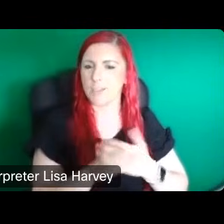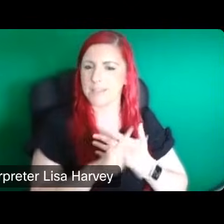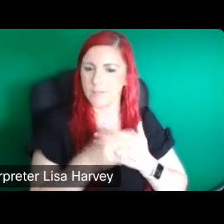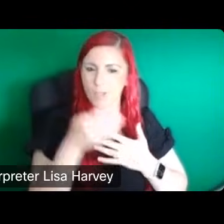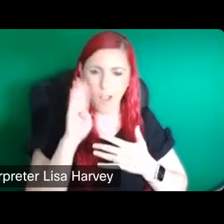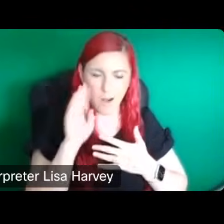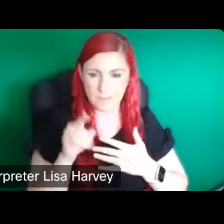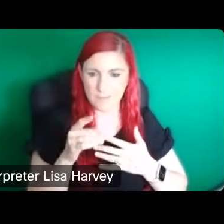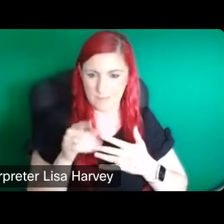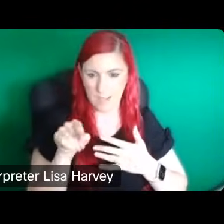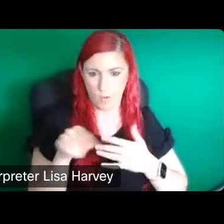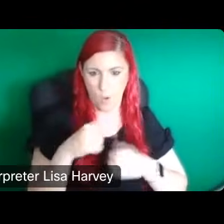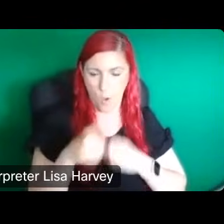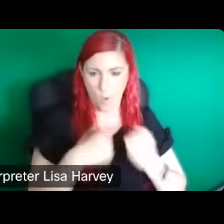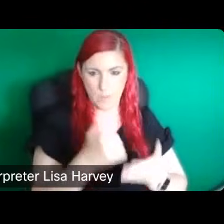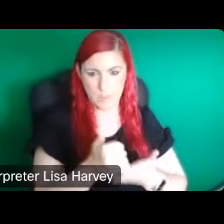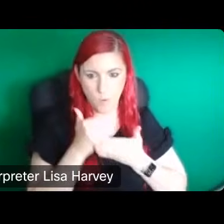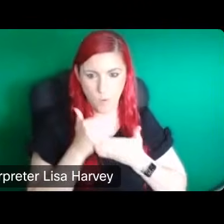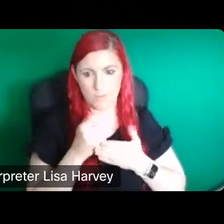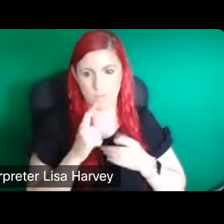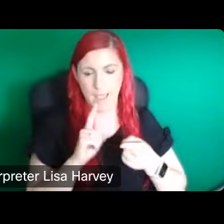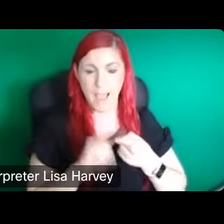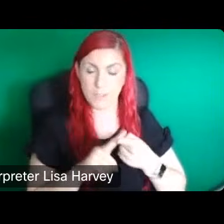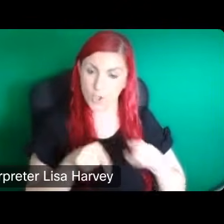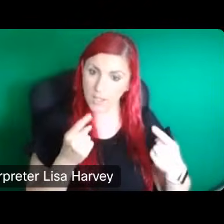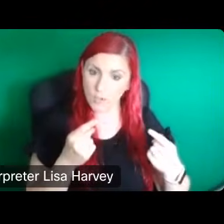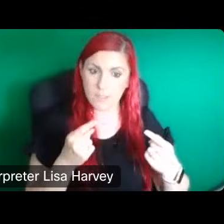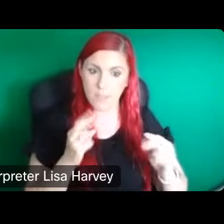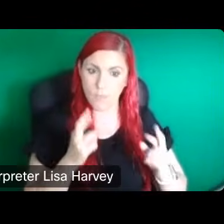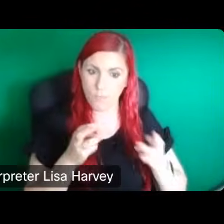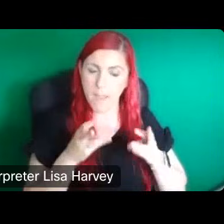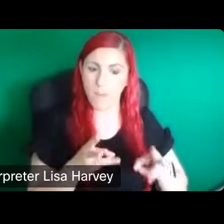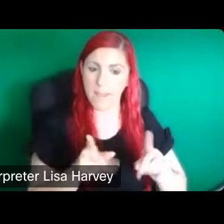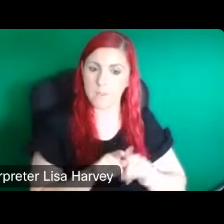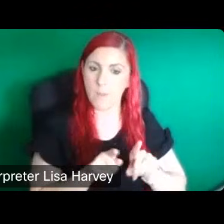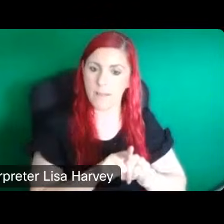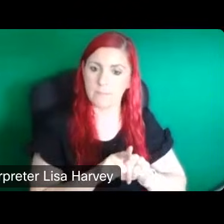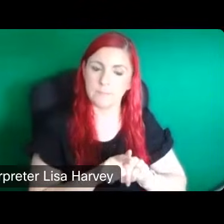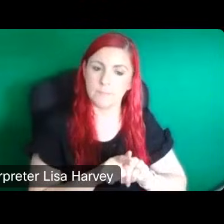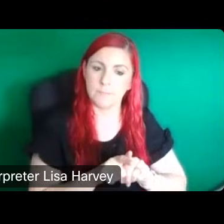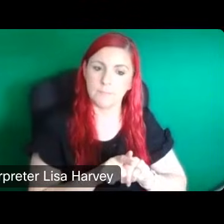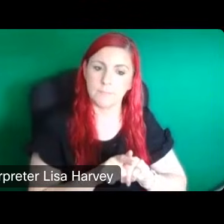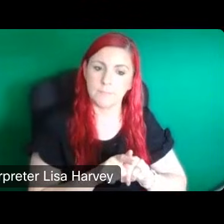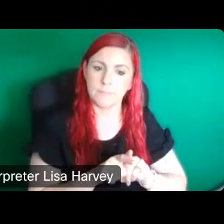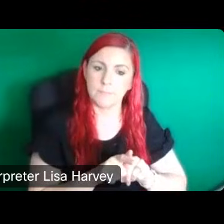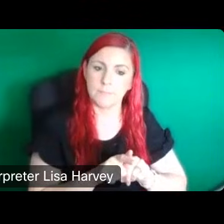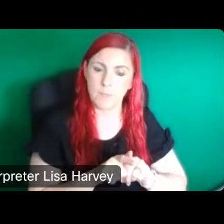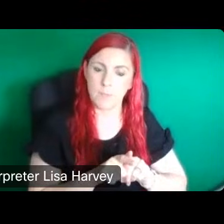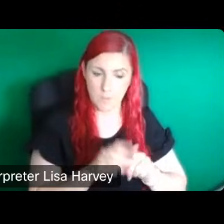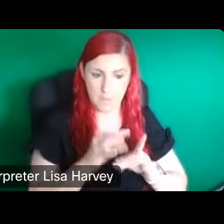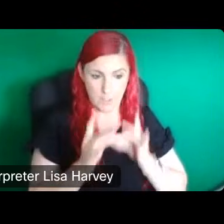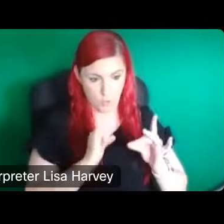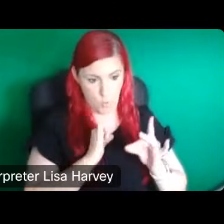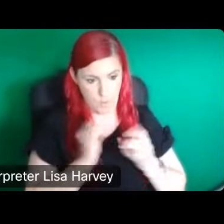very supportive and challenging us in the right way as well, to do the right thing for patients and service users.